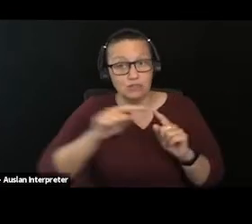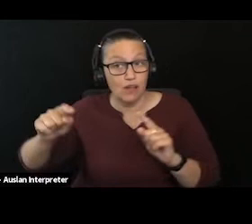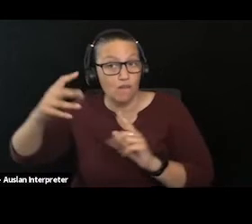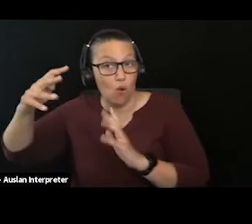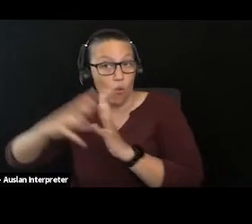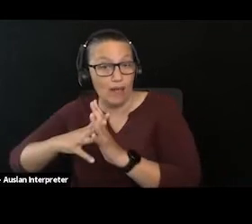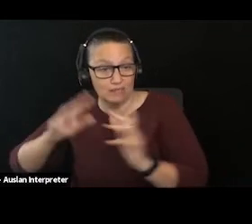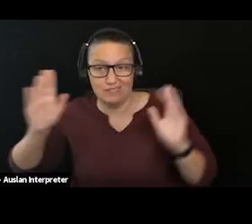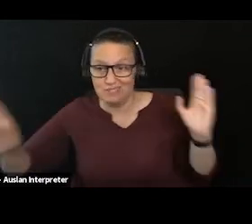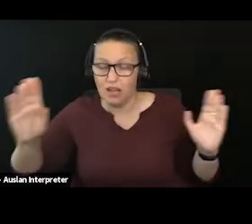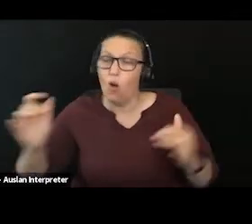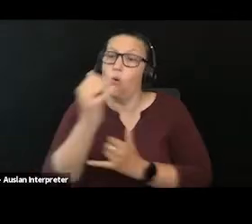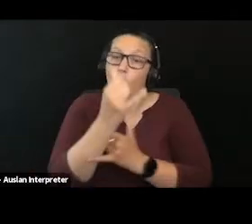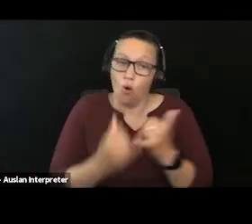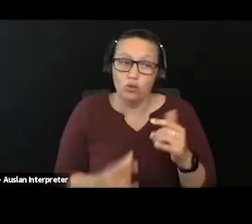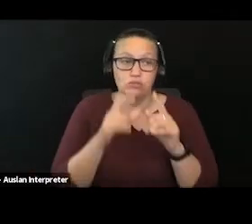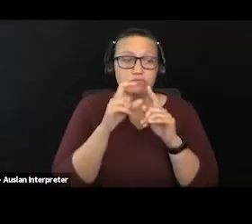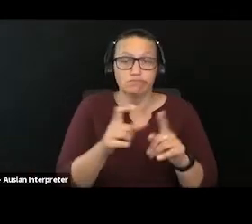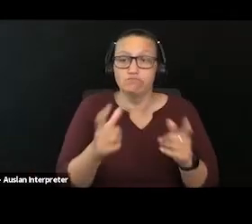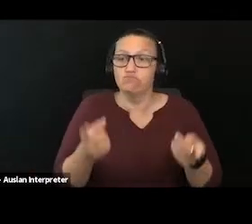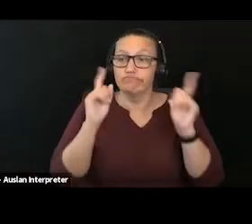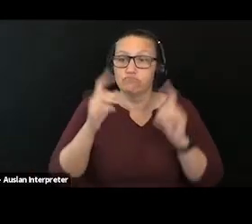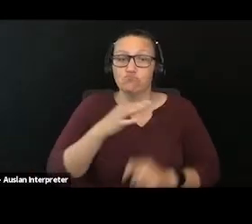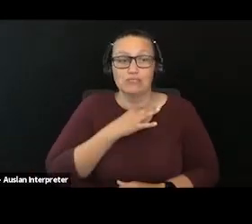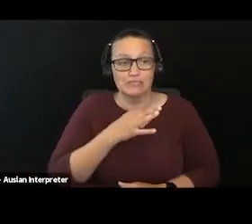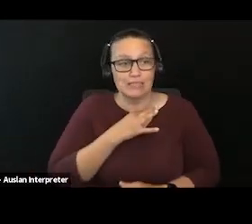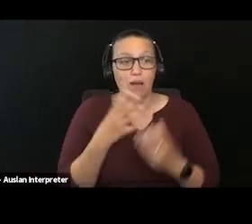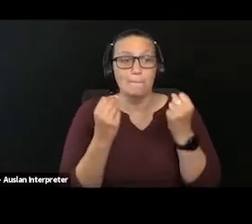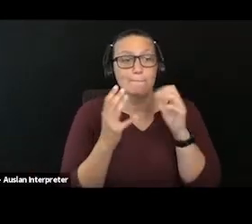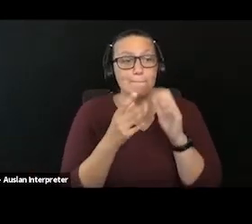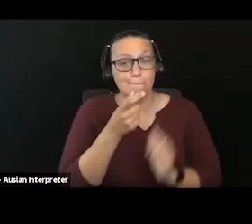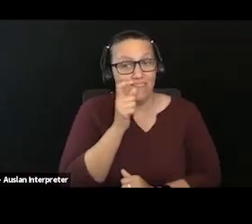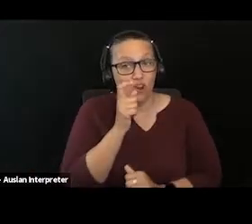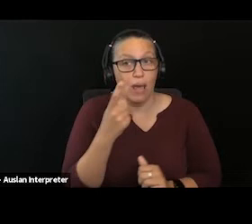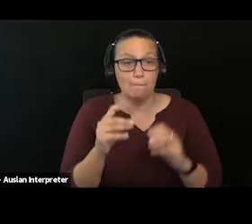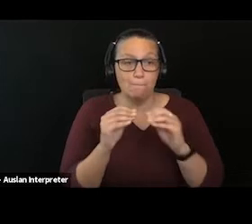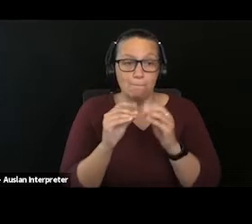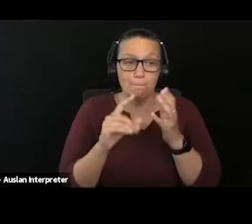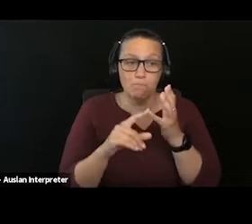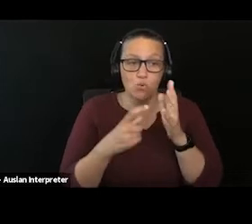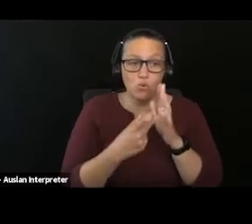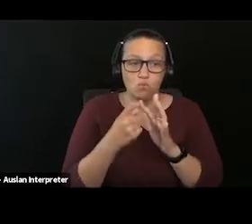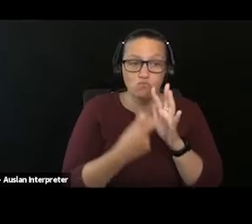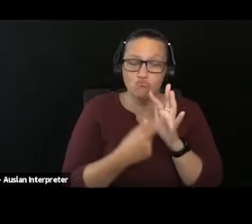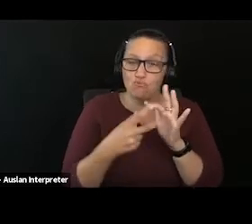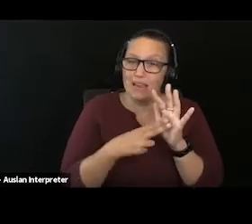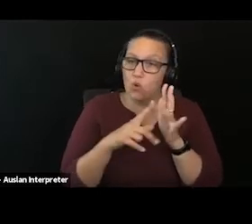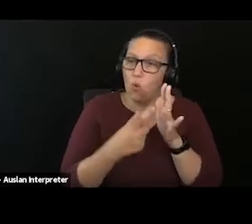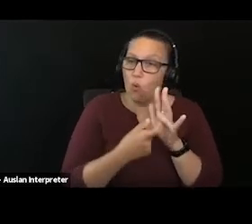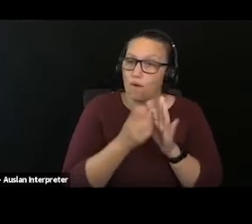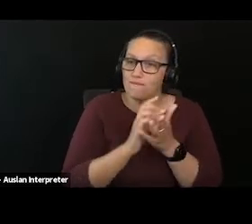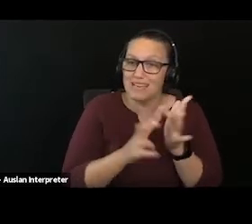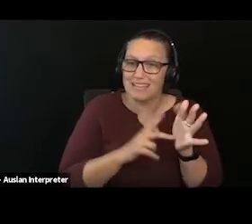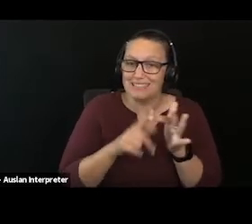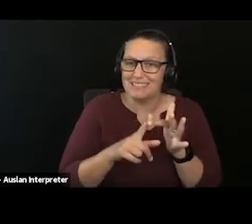And there was a difference between methadone and buprenorphine in that induction period, where the mortality was 5 times higher